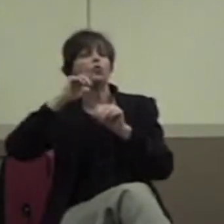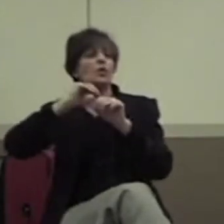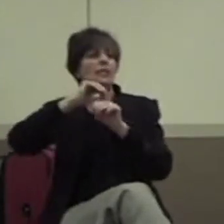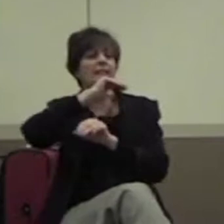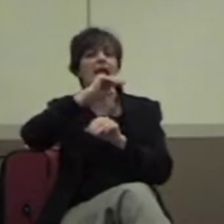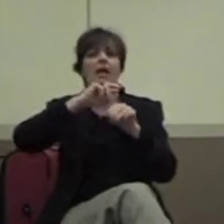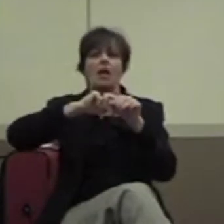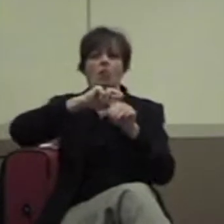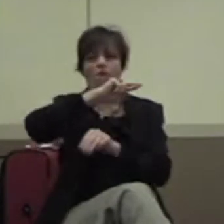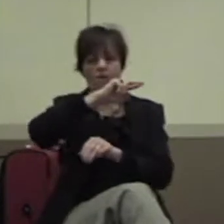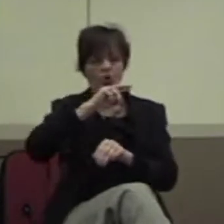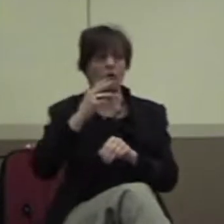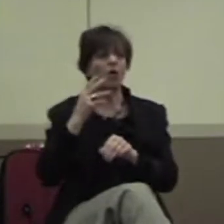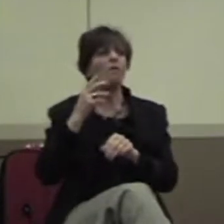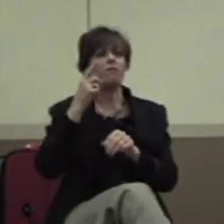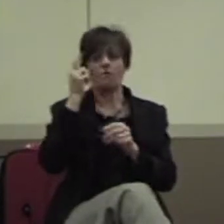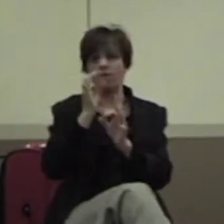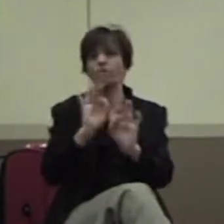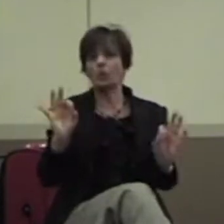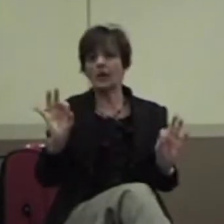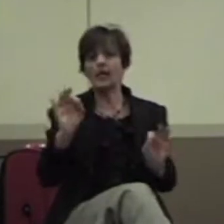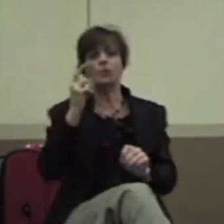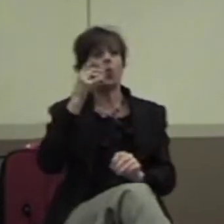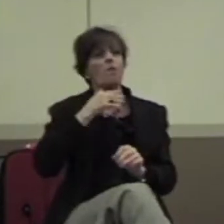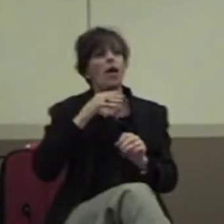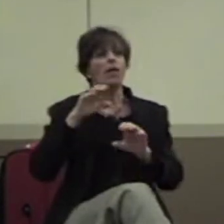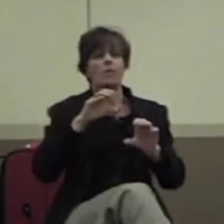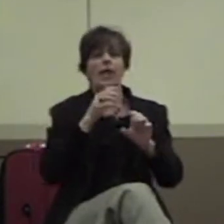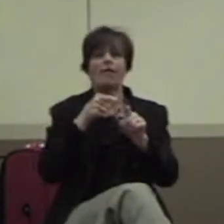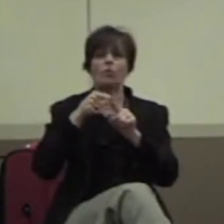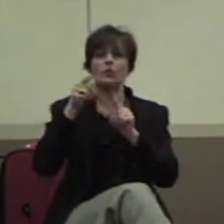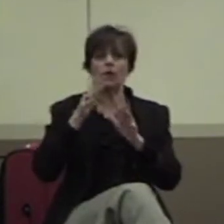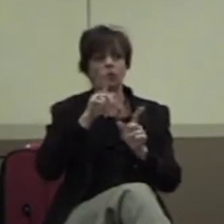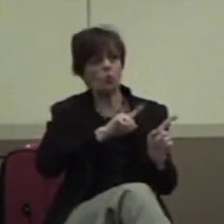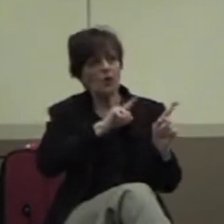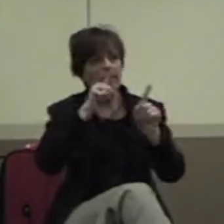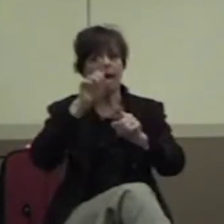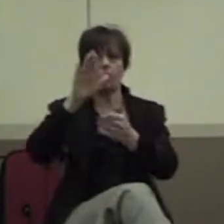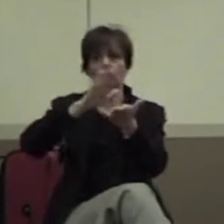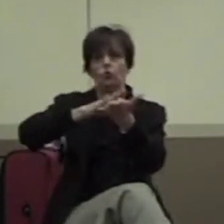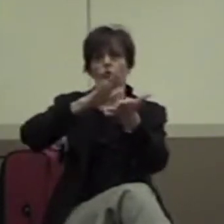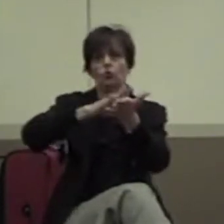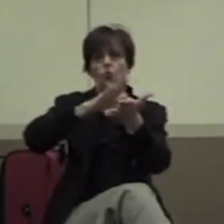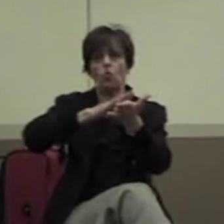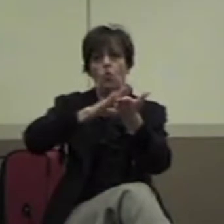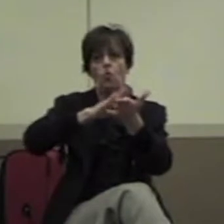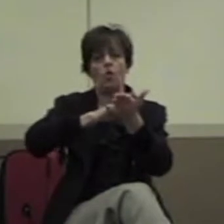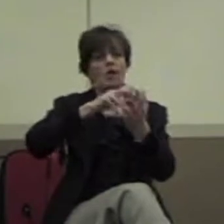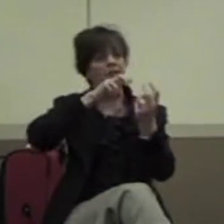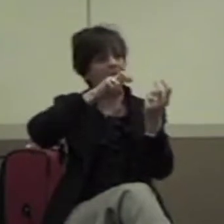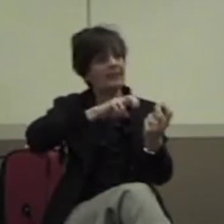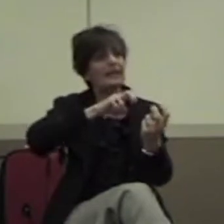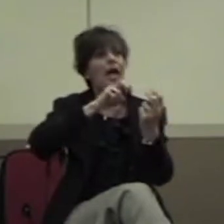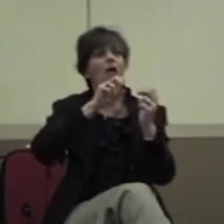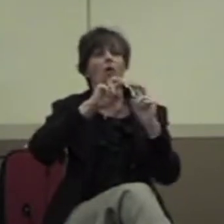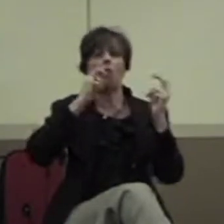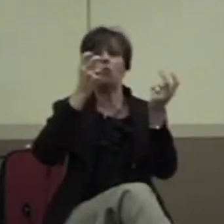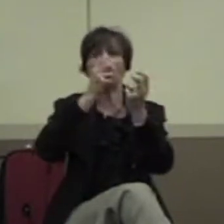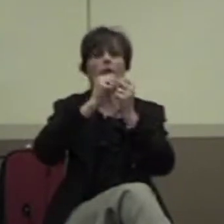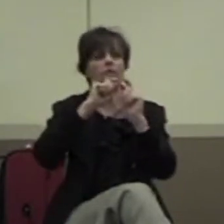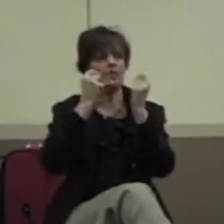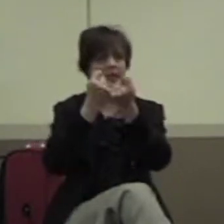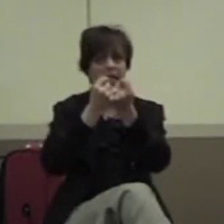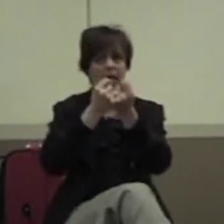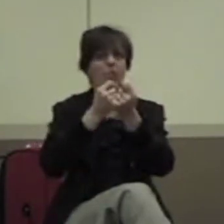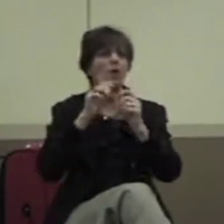could send in a referral, and for free, one of my behavior specialists would come out to your school. We would sit down with the behavior support